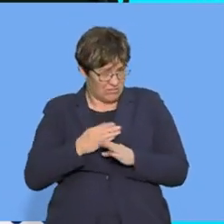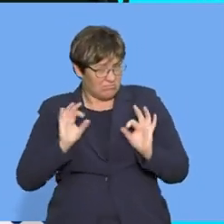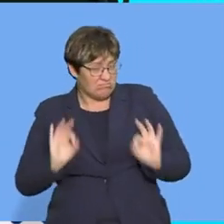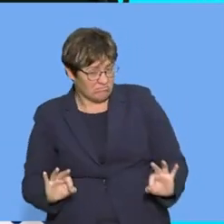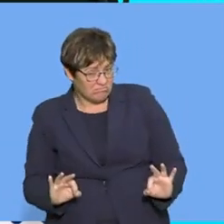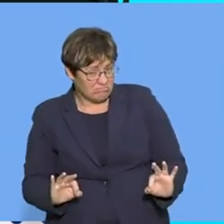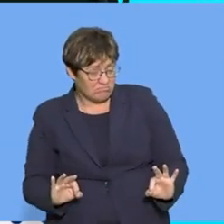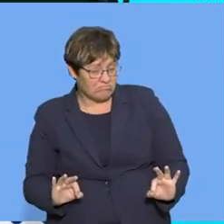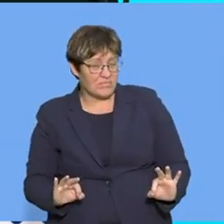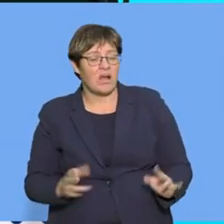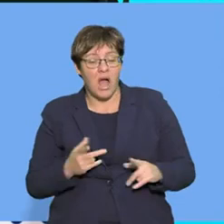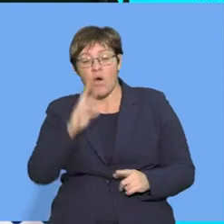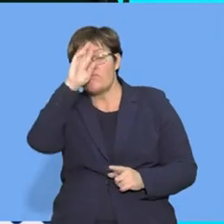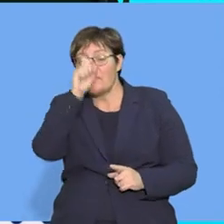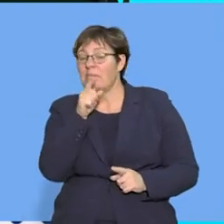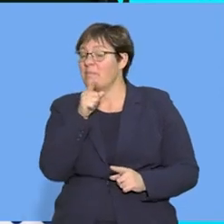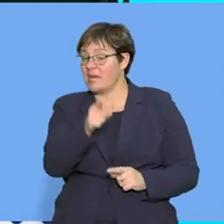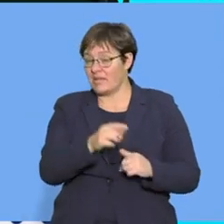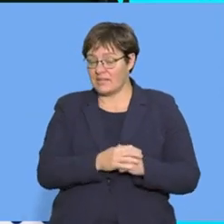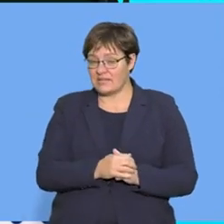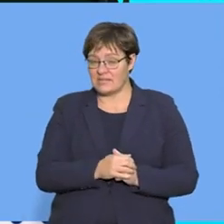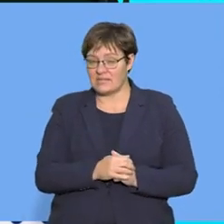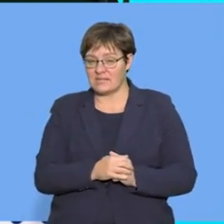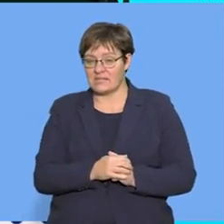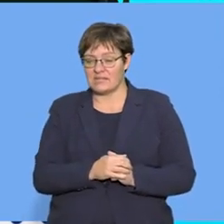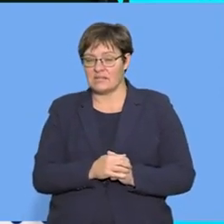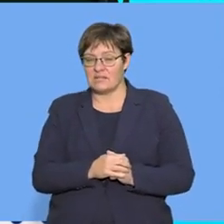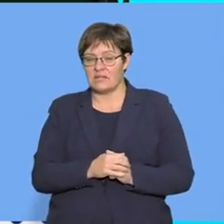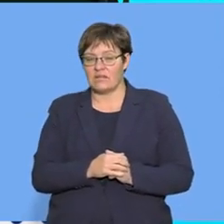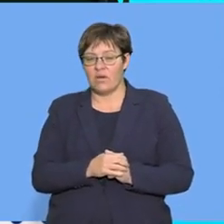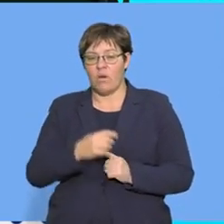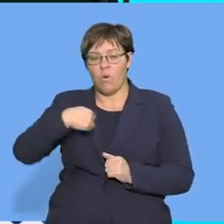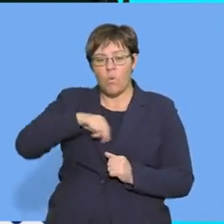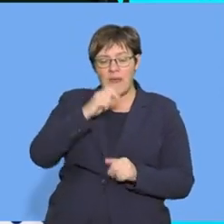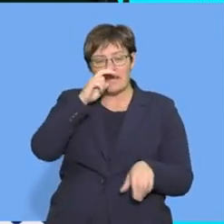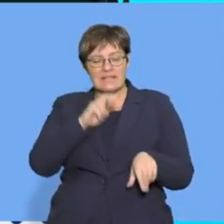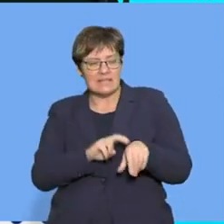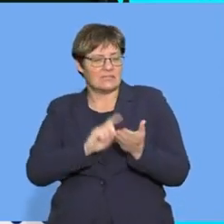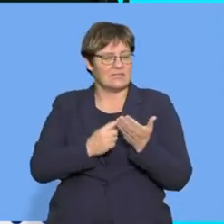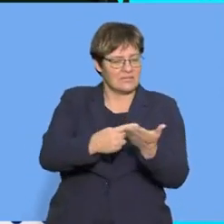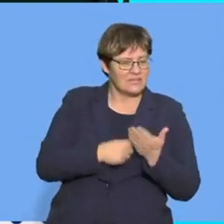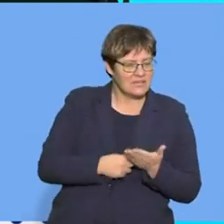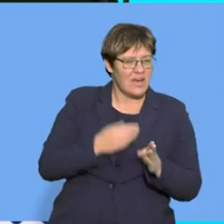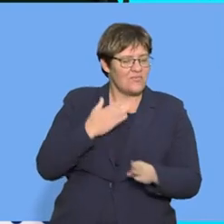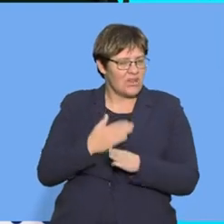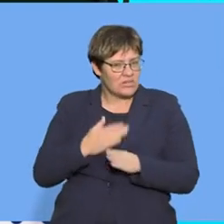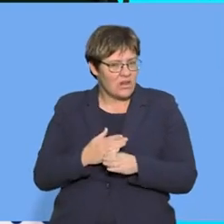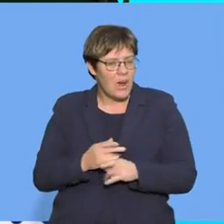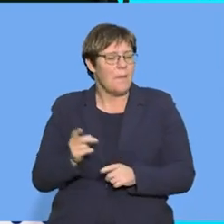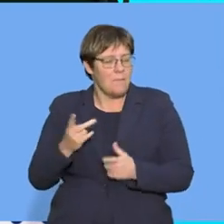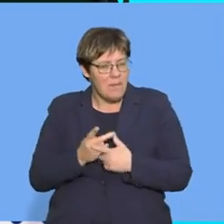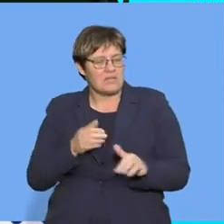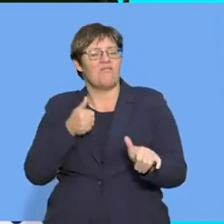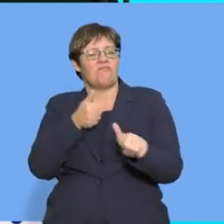actually functions, right? Just remember that for us to talk about a function, it needs